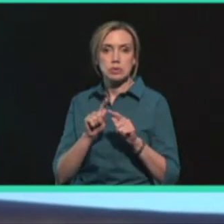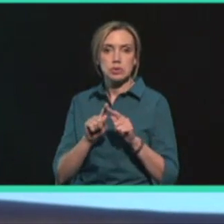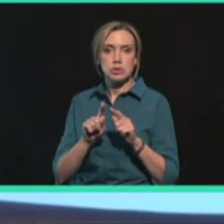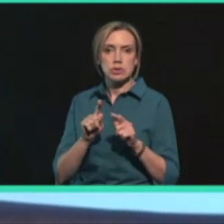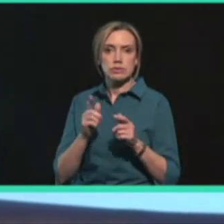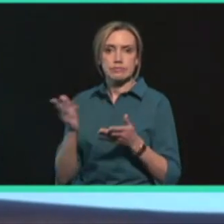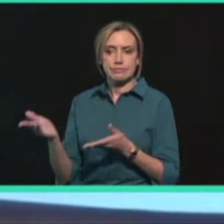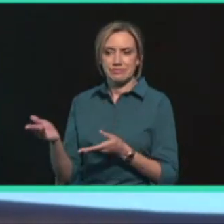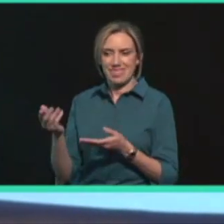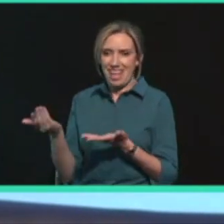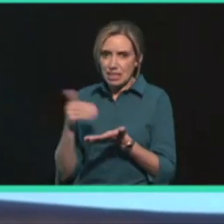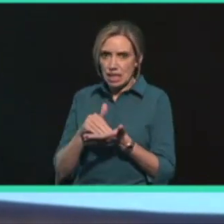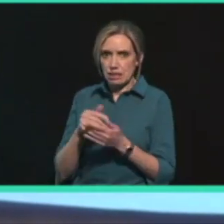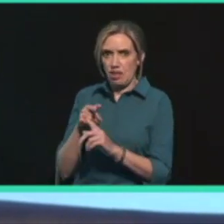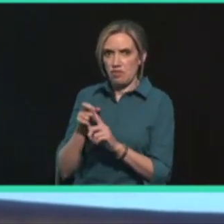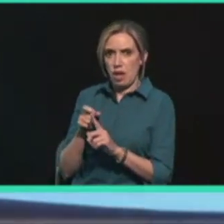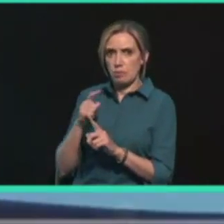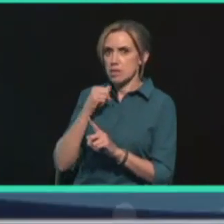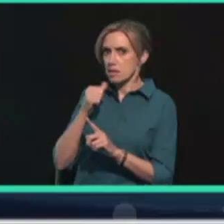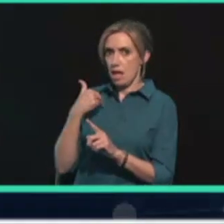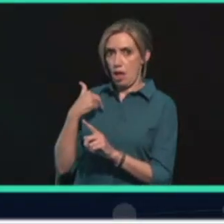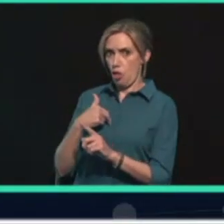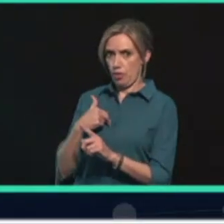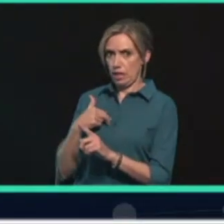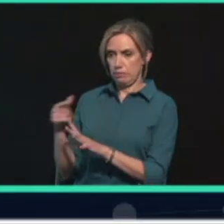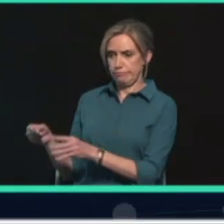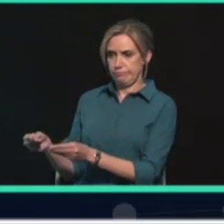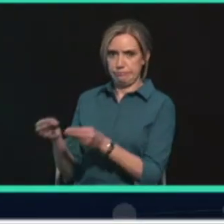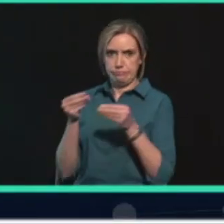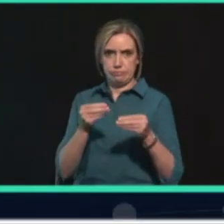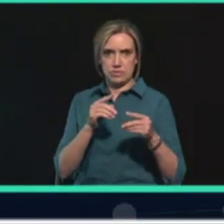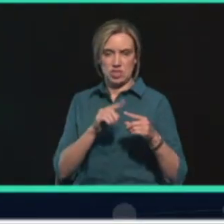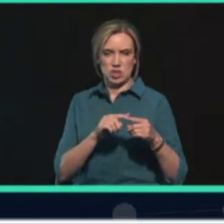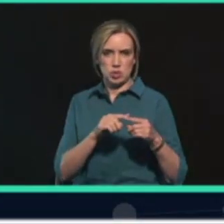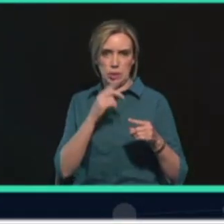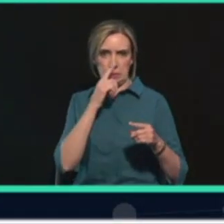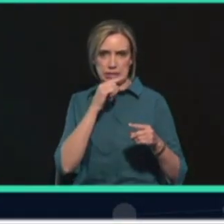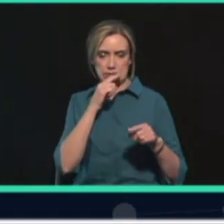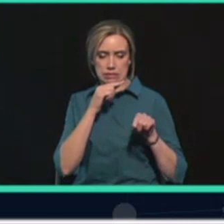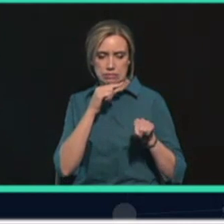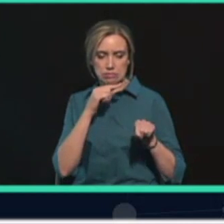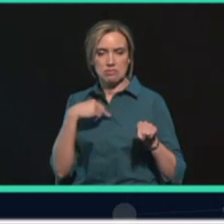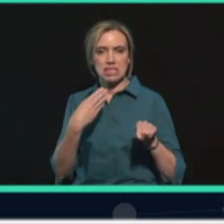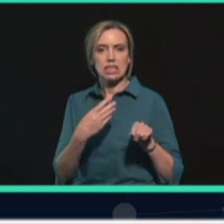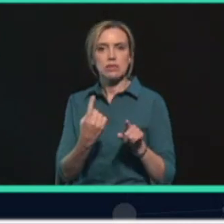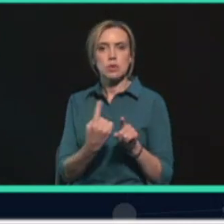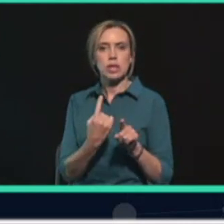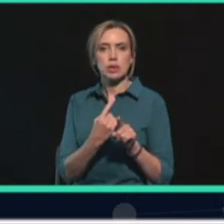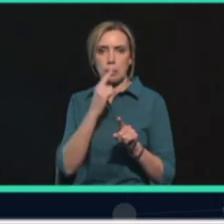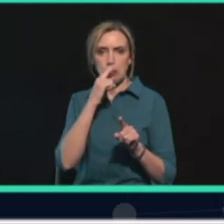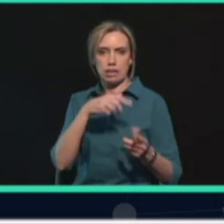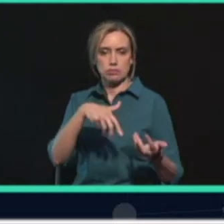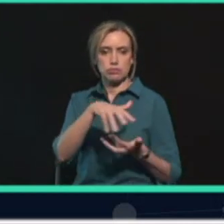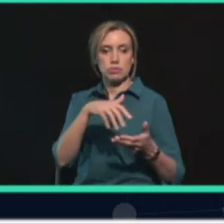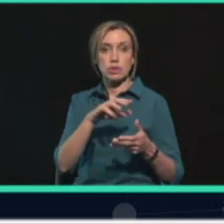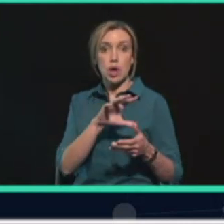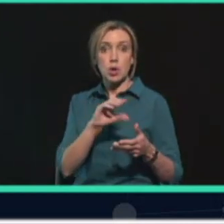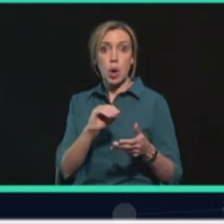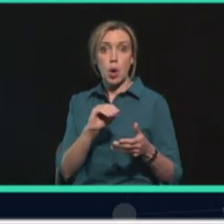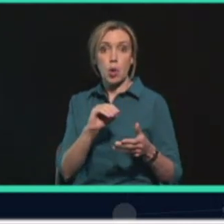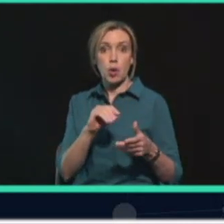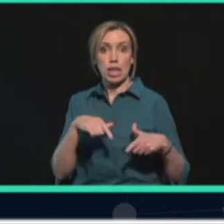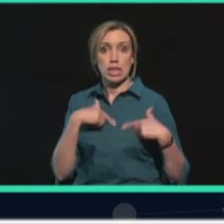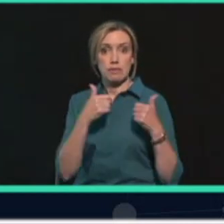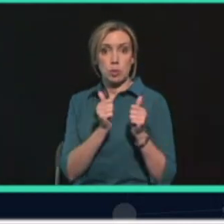from the unhealthy child to mice, and then they did a co-housing. They just gave regular mice with them, and all of a sudden you see you